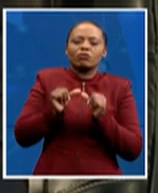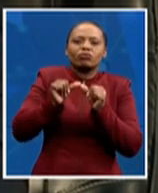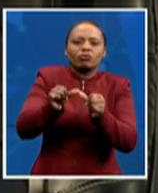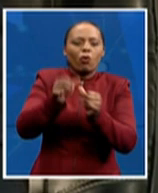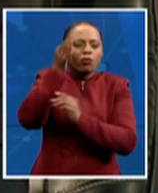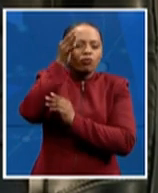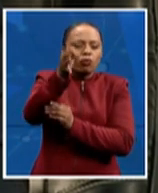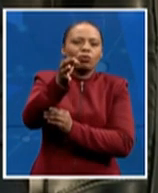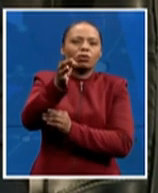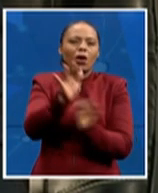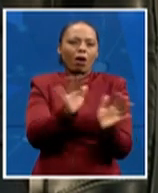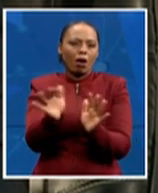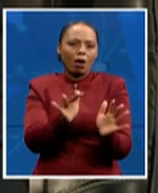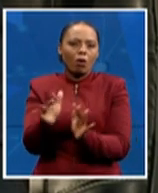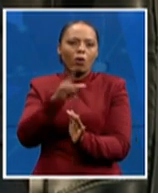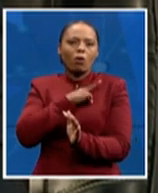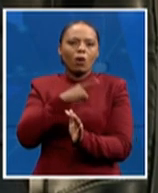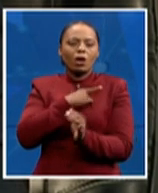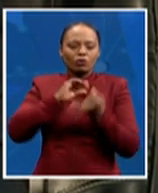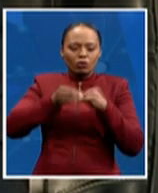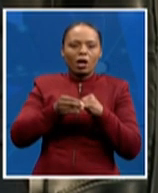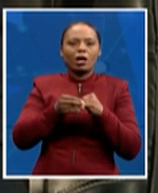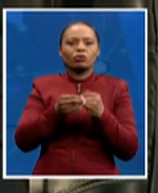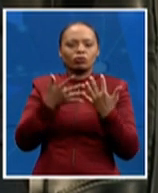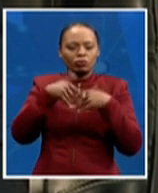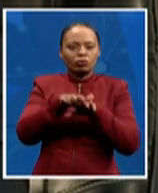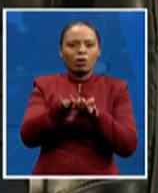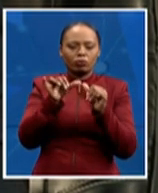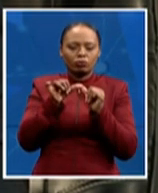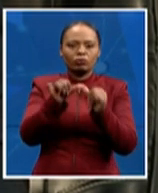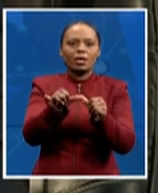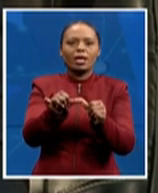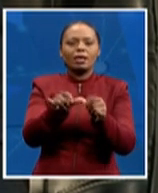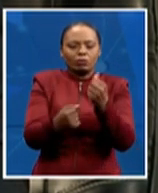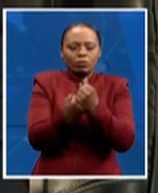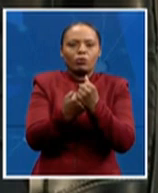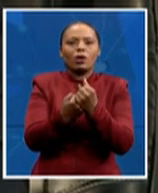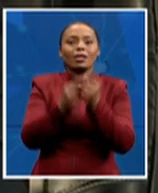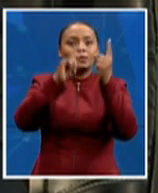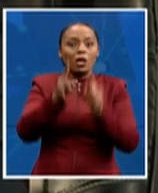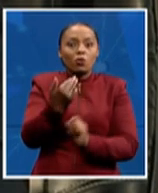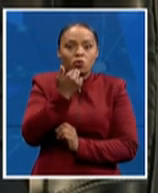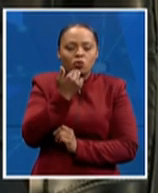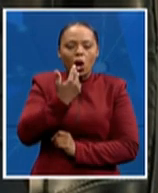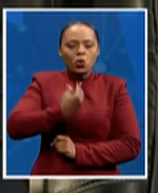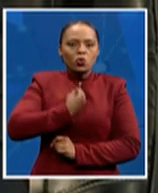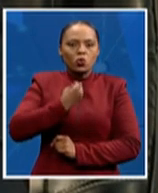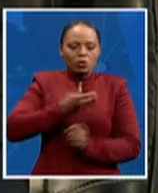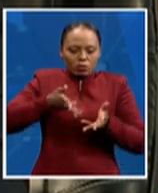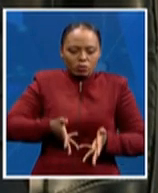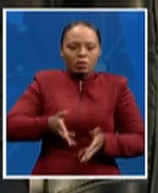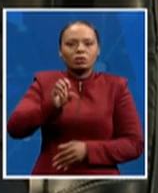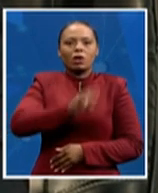emancipation, especially for the youth in the country, to build a bright future for all